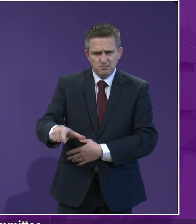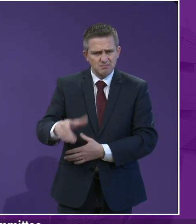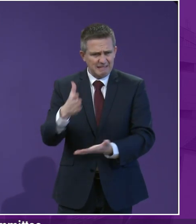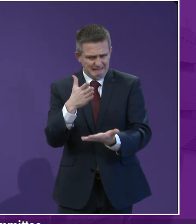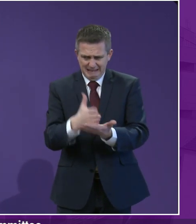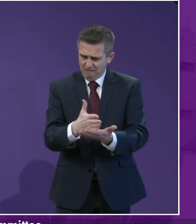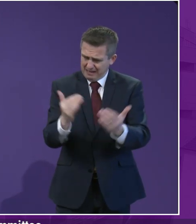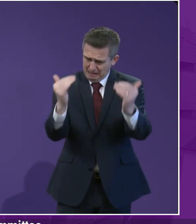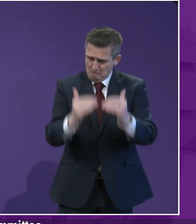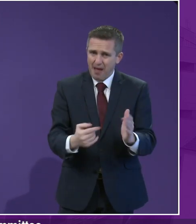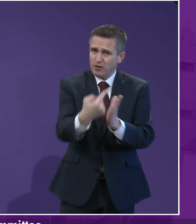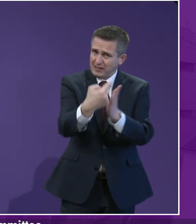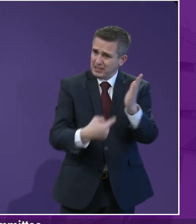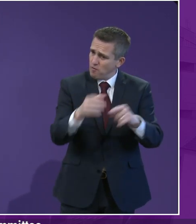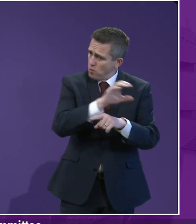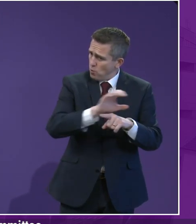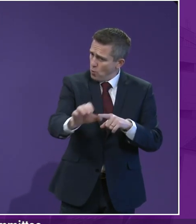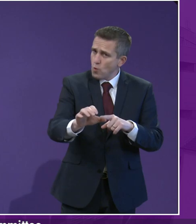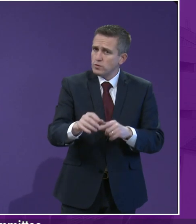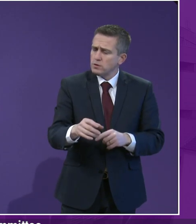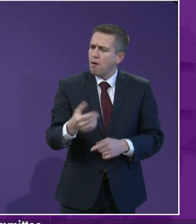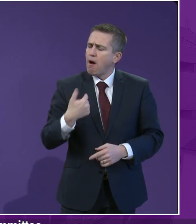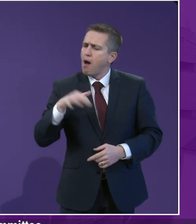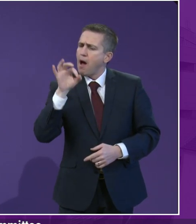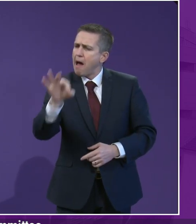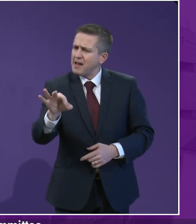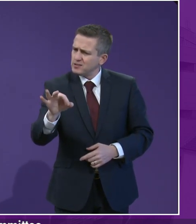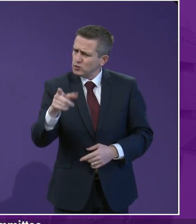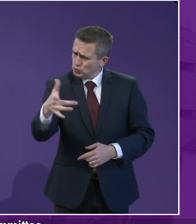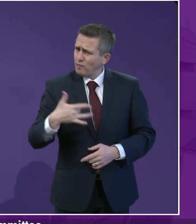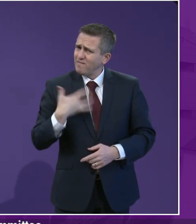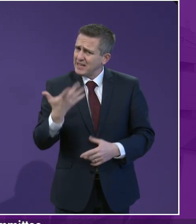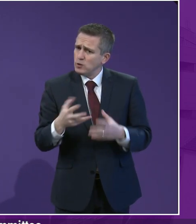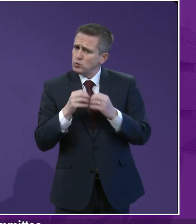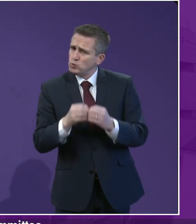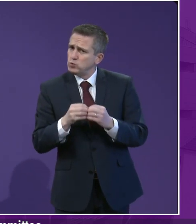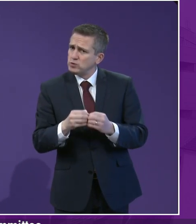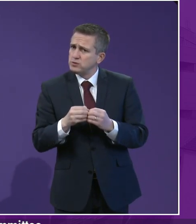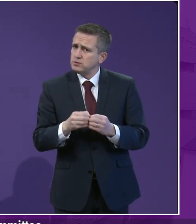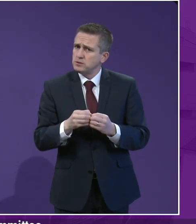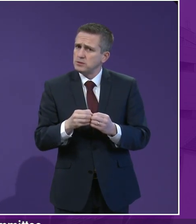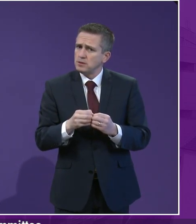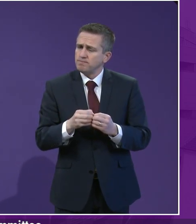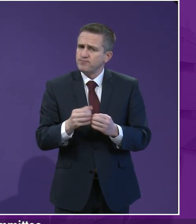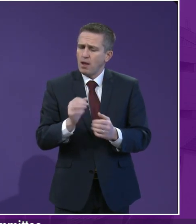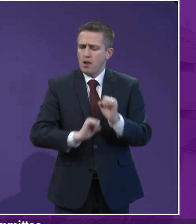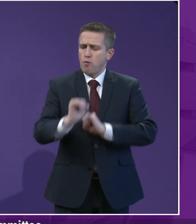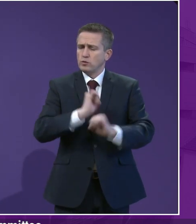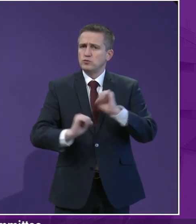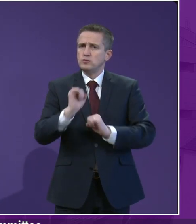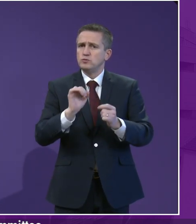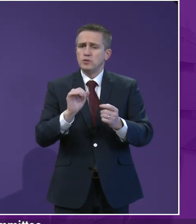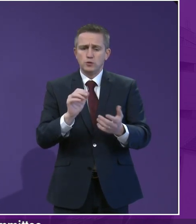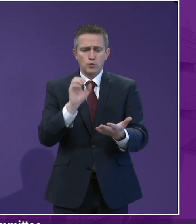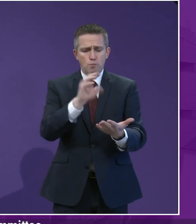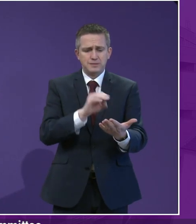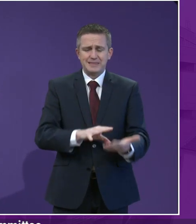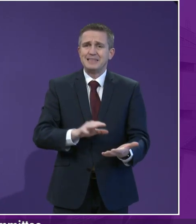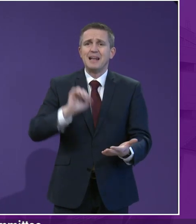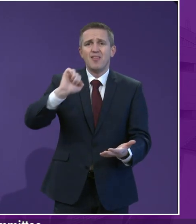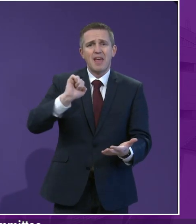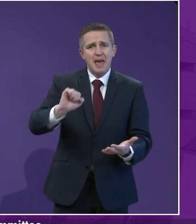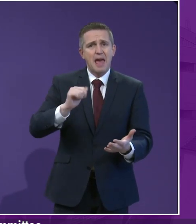that has to be supplied by students before they get in the door. The example, again, Rebecca, that you gave was a person who was